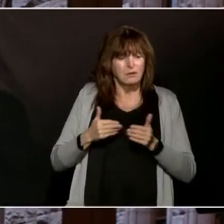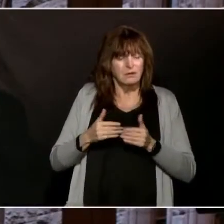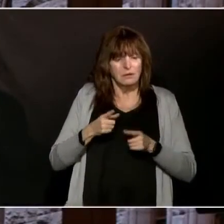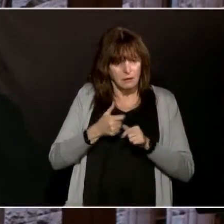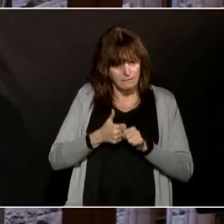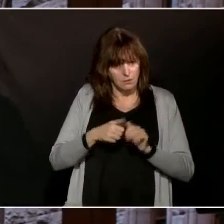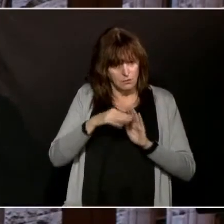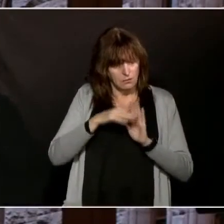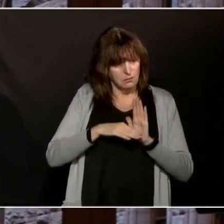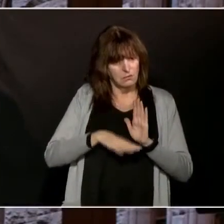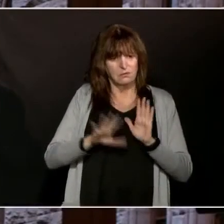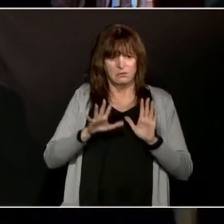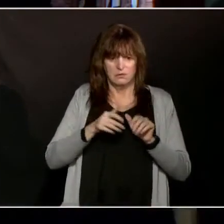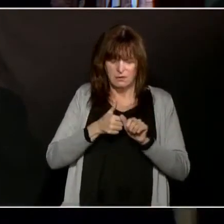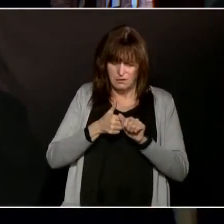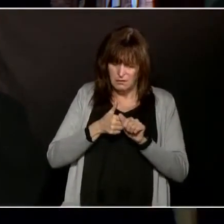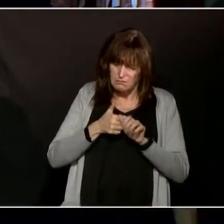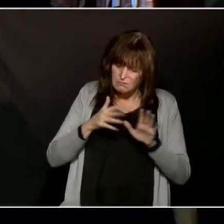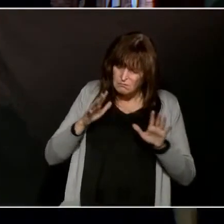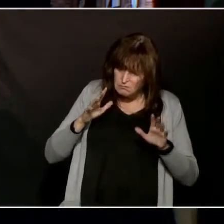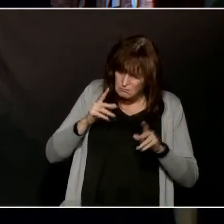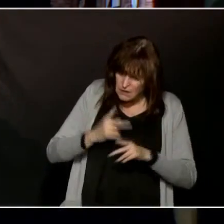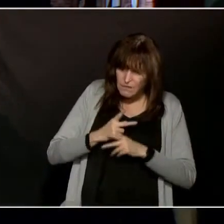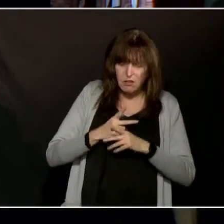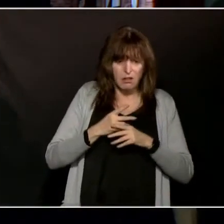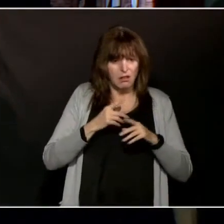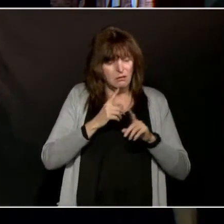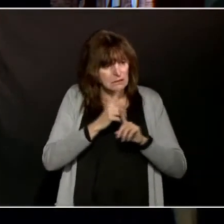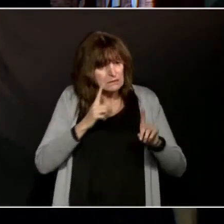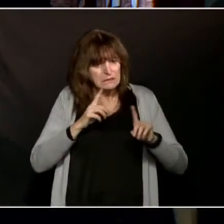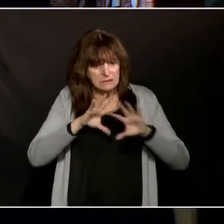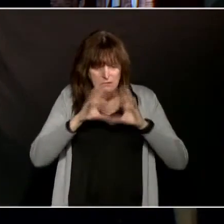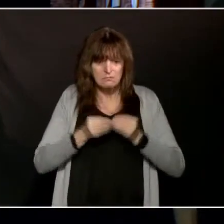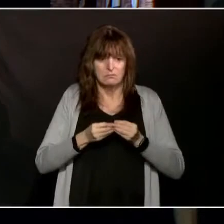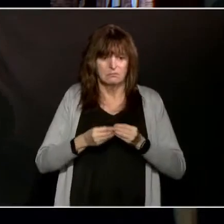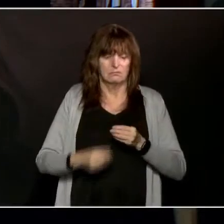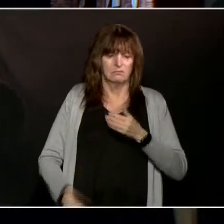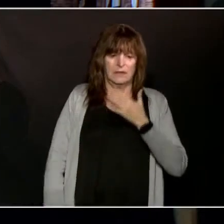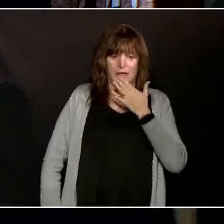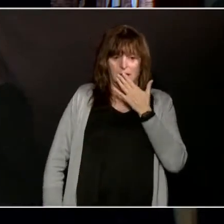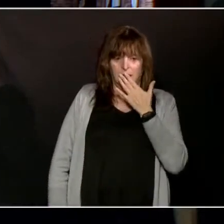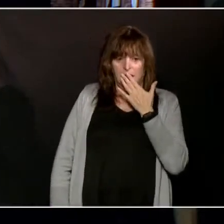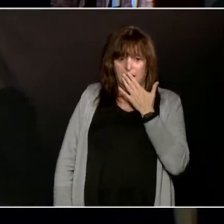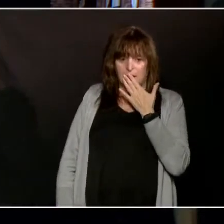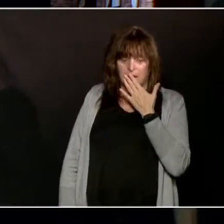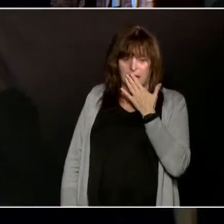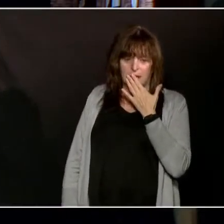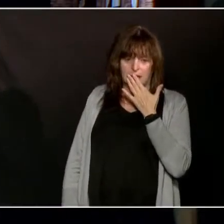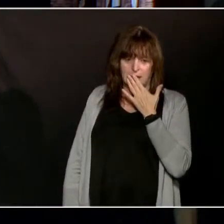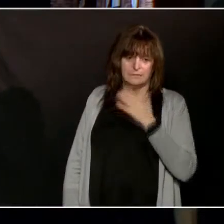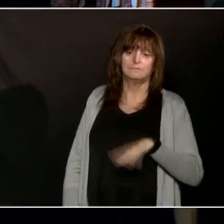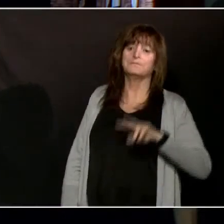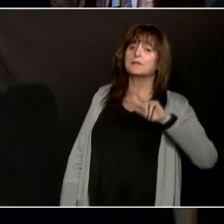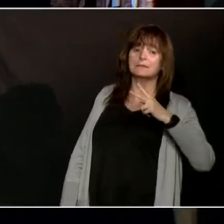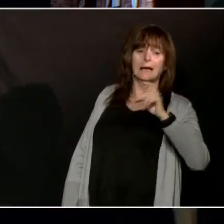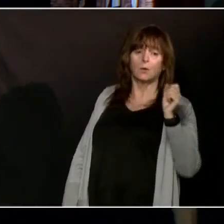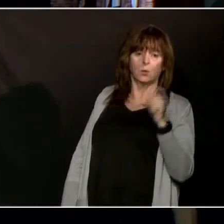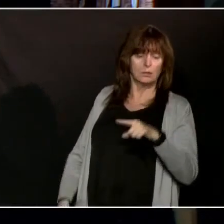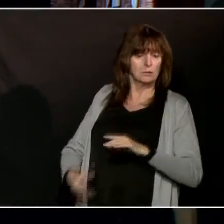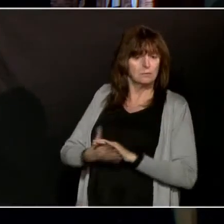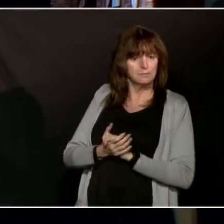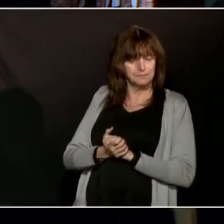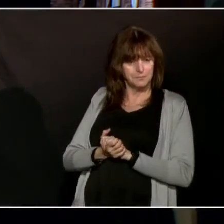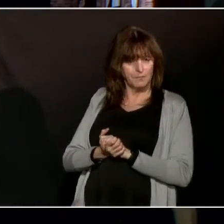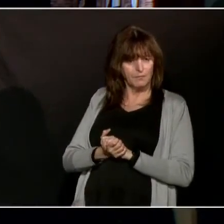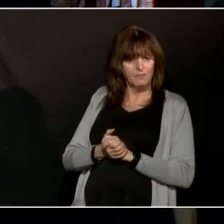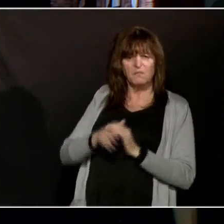household. Follow up? Yeah, I think this is probably a better question for Dr. Allen, although either of you, I'd